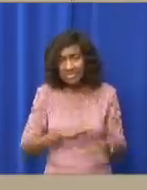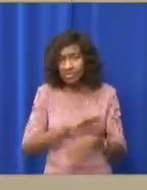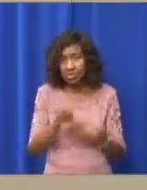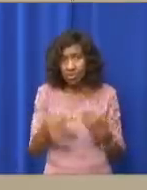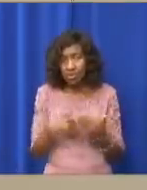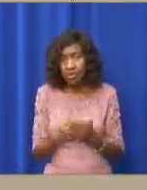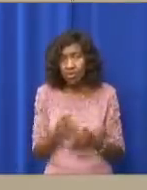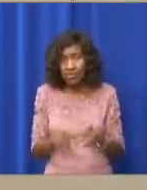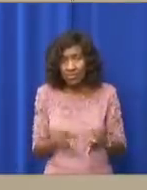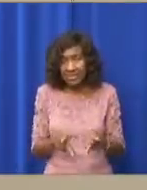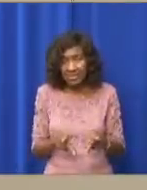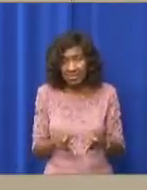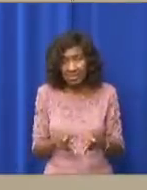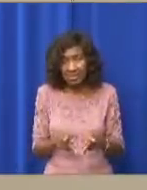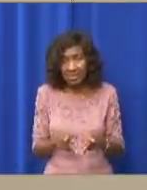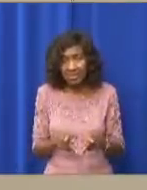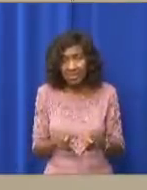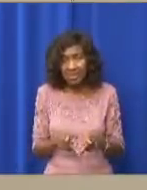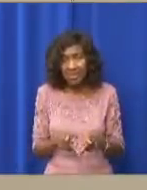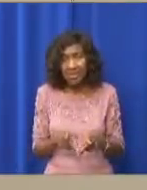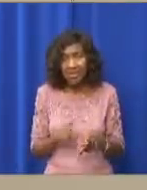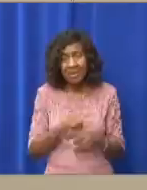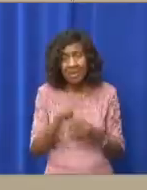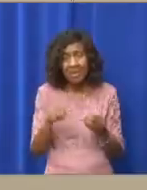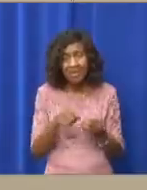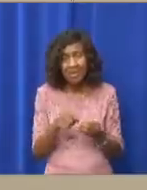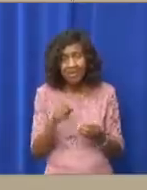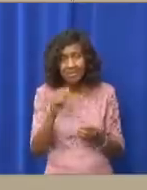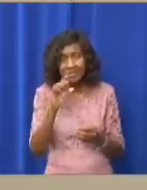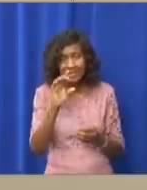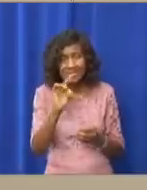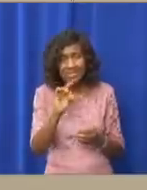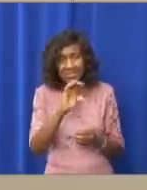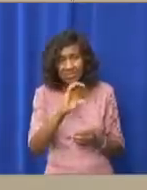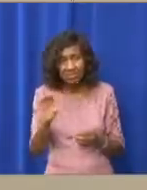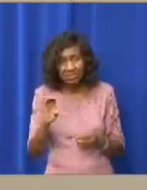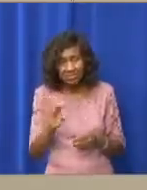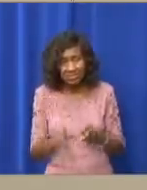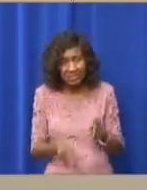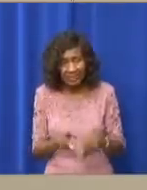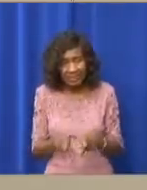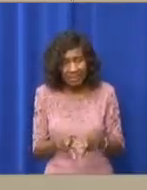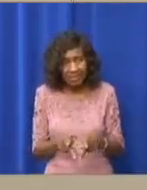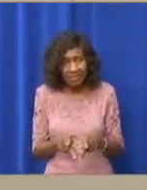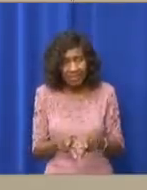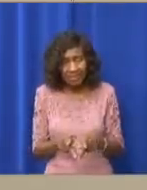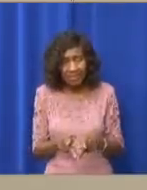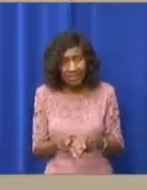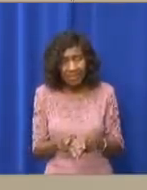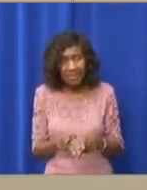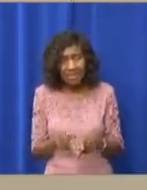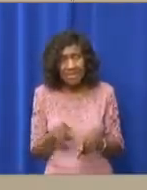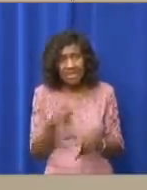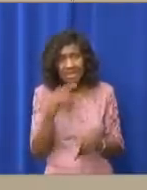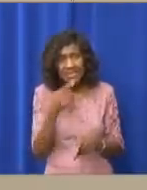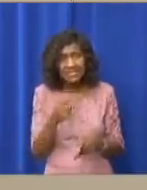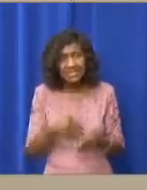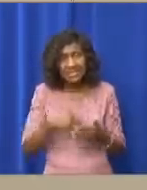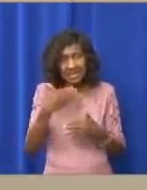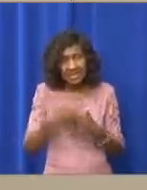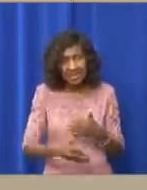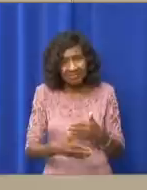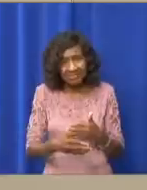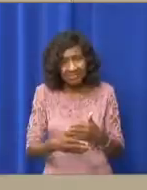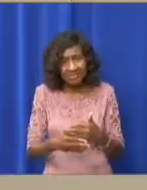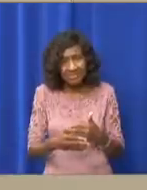relatively small, somewhere just over 100 personnel. And of course, what this will do is once you get your final inspection and